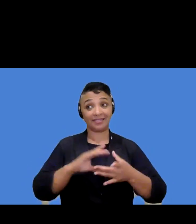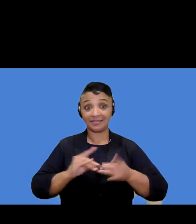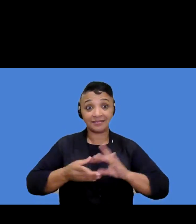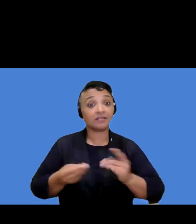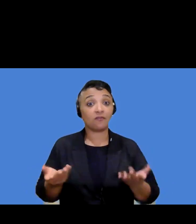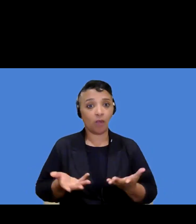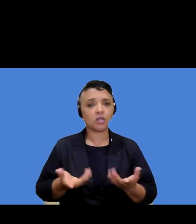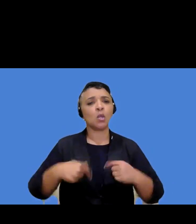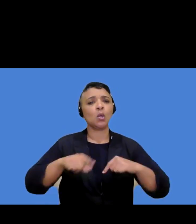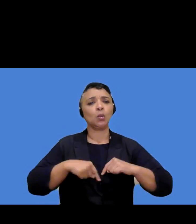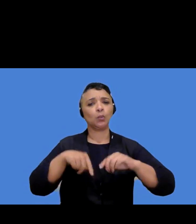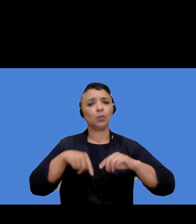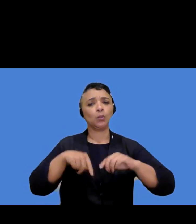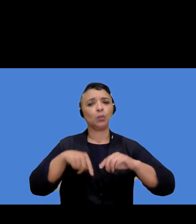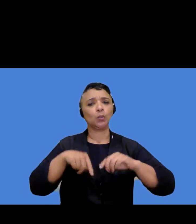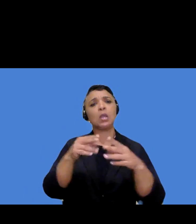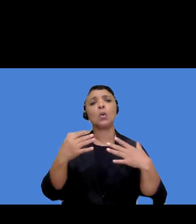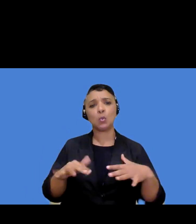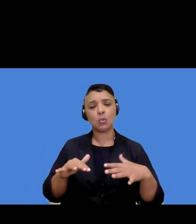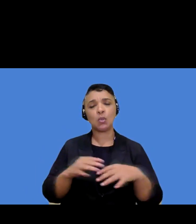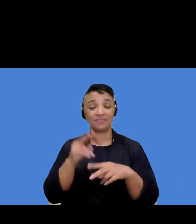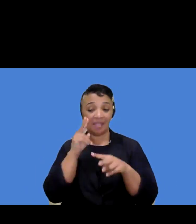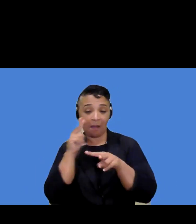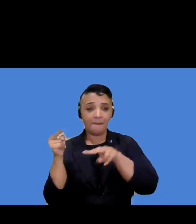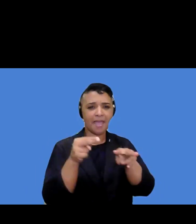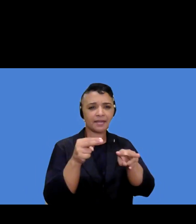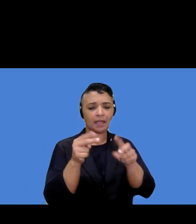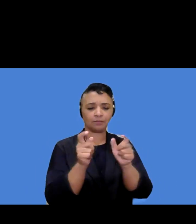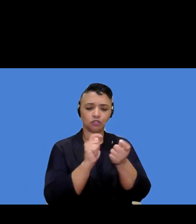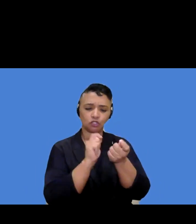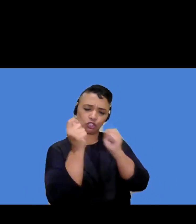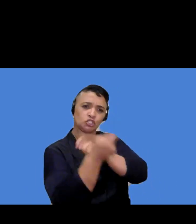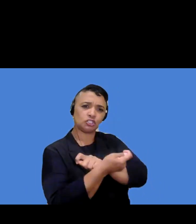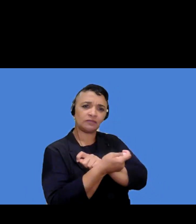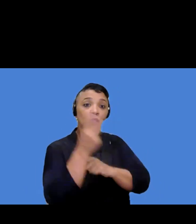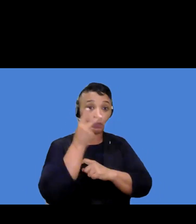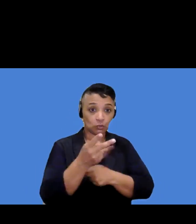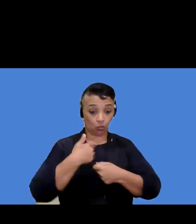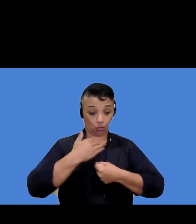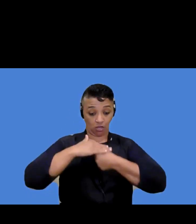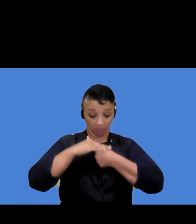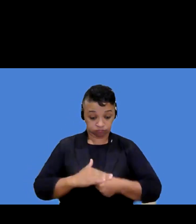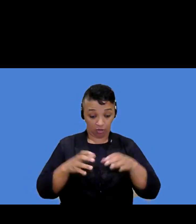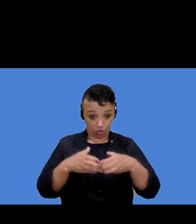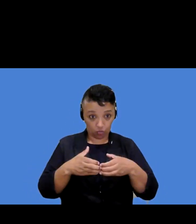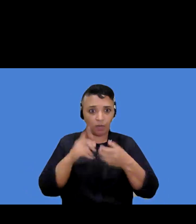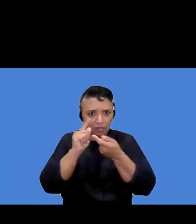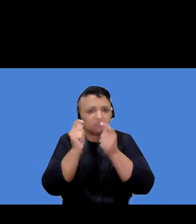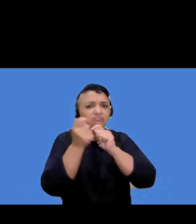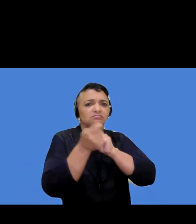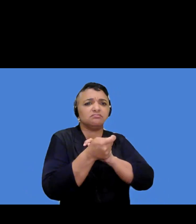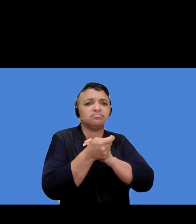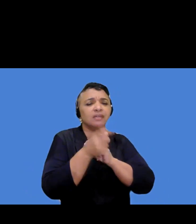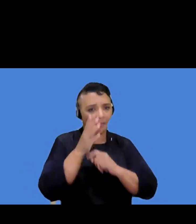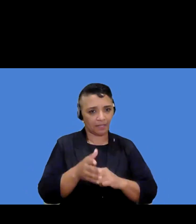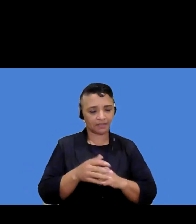at the paradigm shift, a paradigm shift from an underrepresented group's voices and concern.